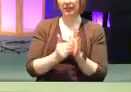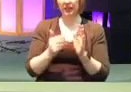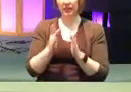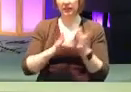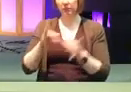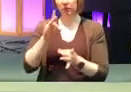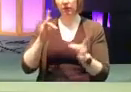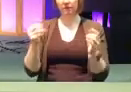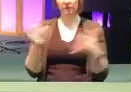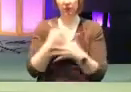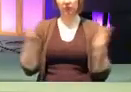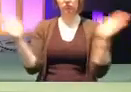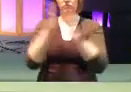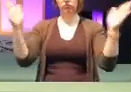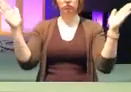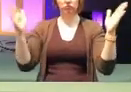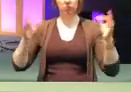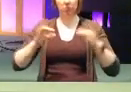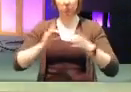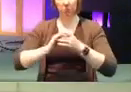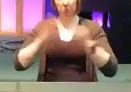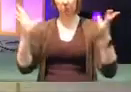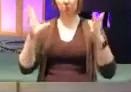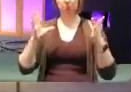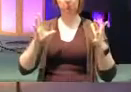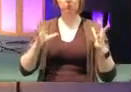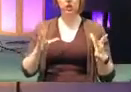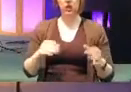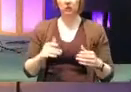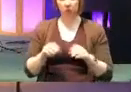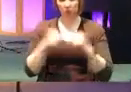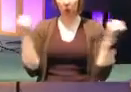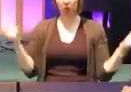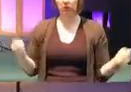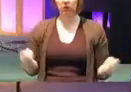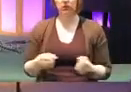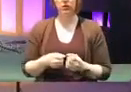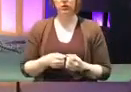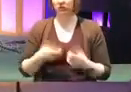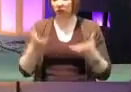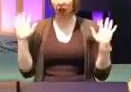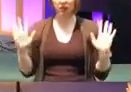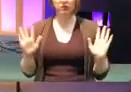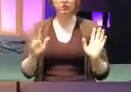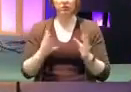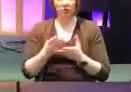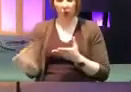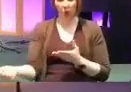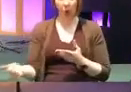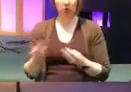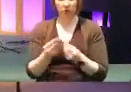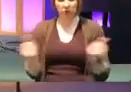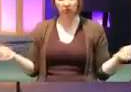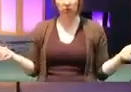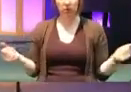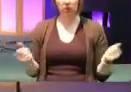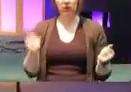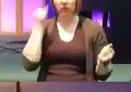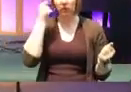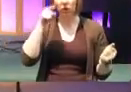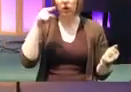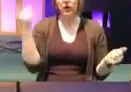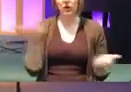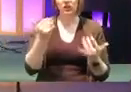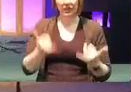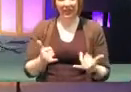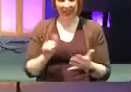spirit, and I pray it's broken. It's broken. It's done. It's gone. If you're here today and say,